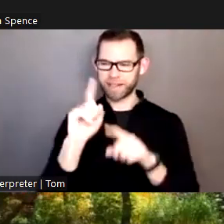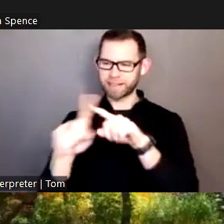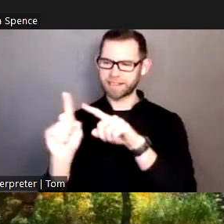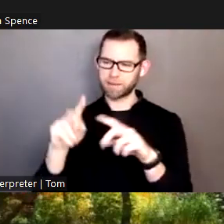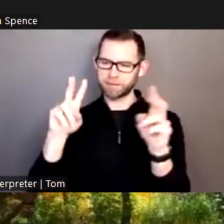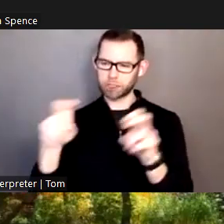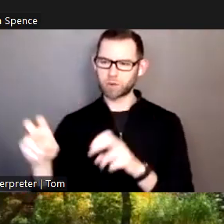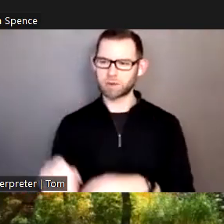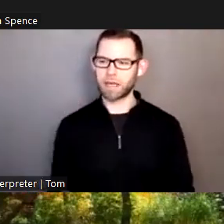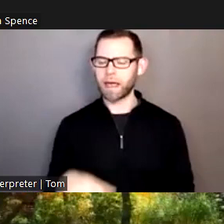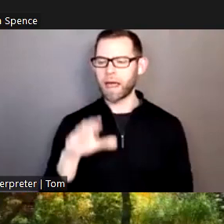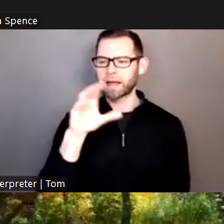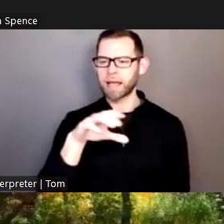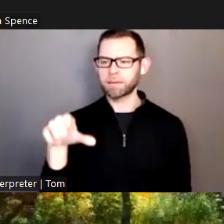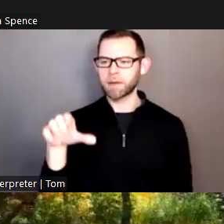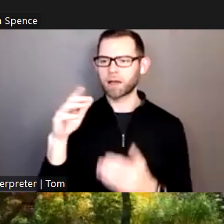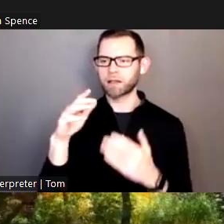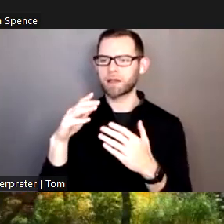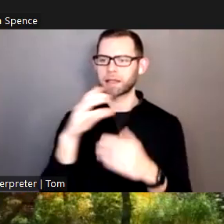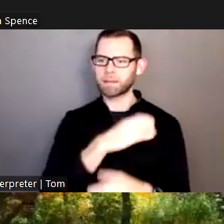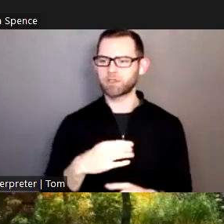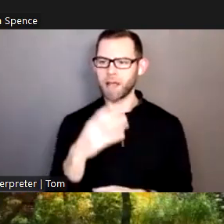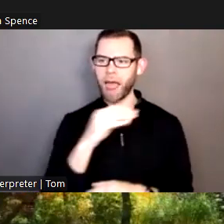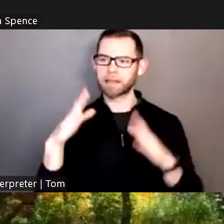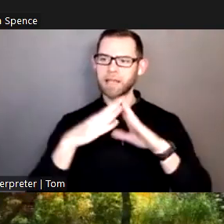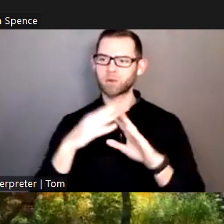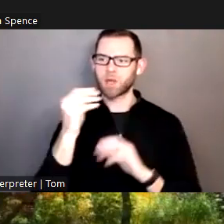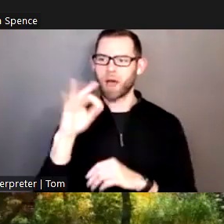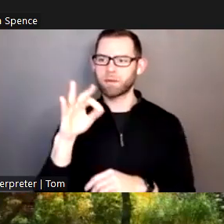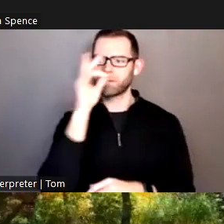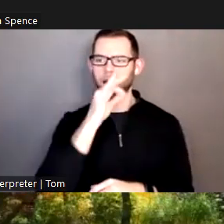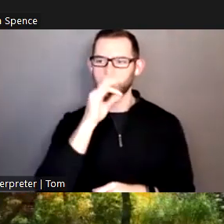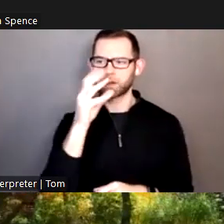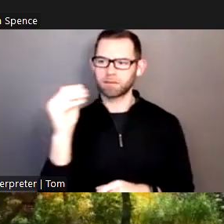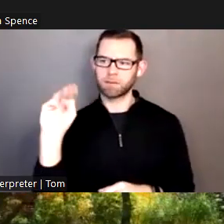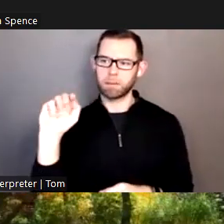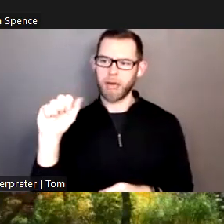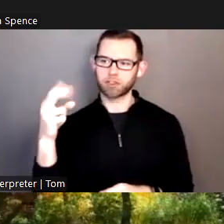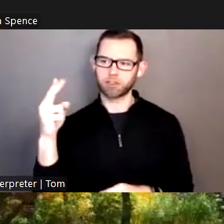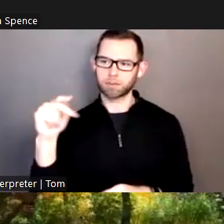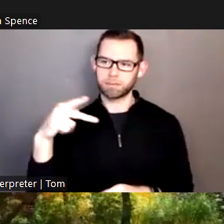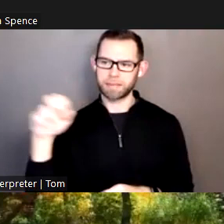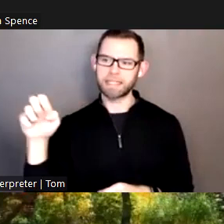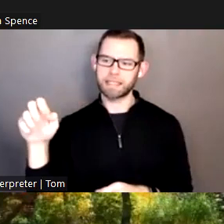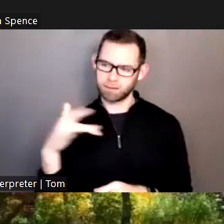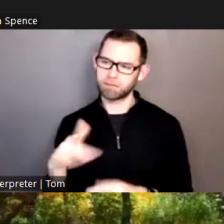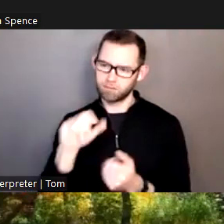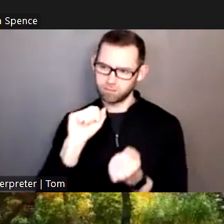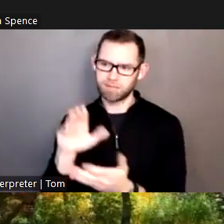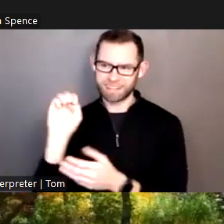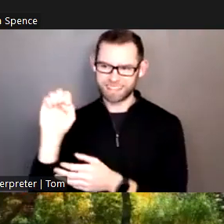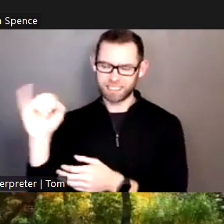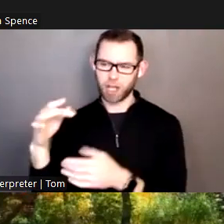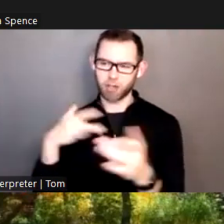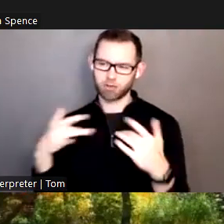ça avec public là. towns of Falmouth/Mashpee also address EJ concerns. The Cape Cod Climate Change Collaborative